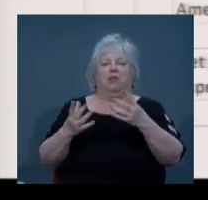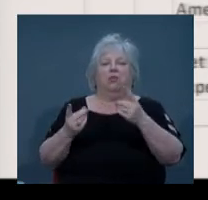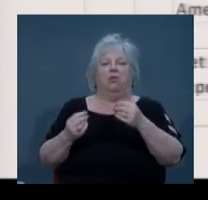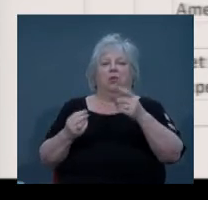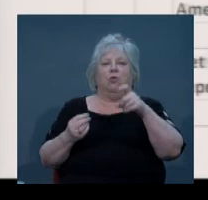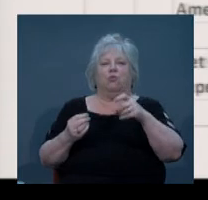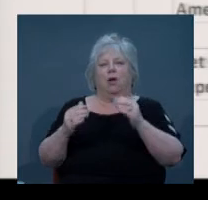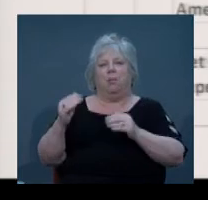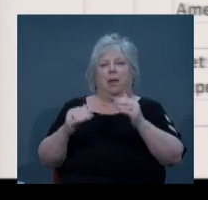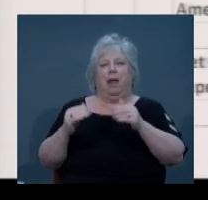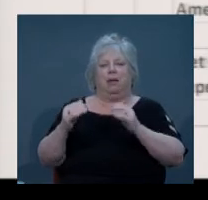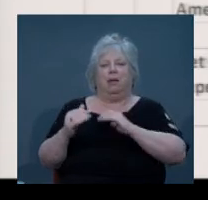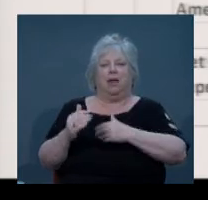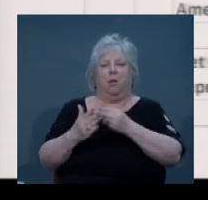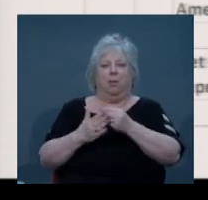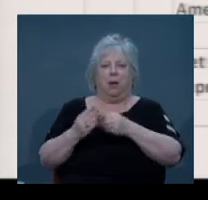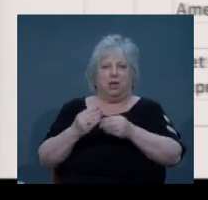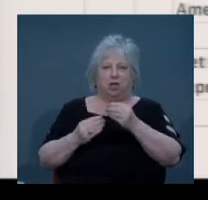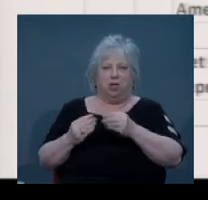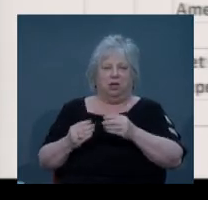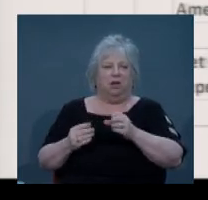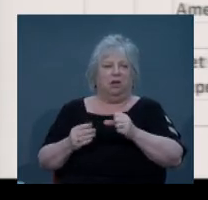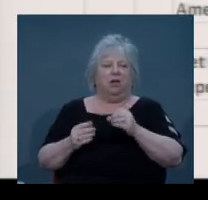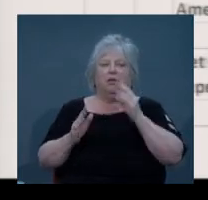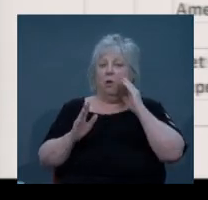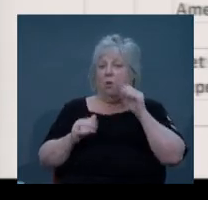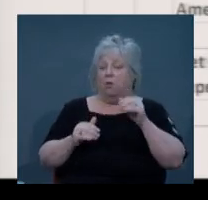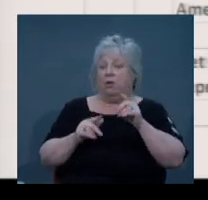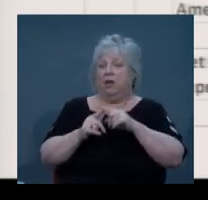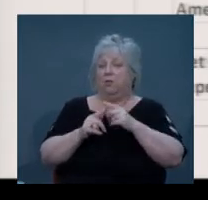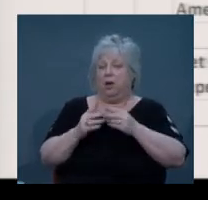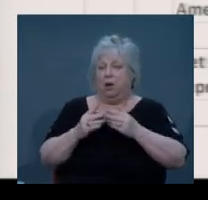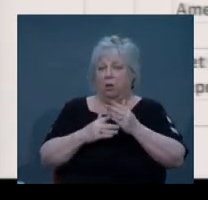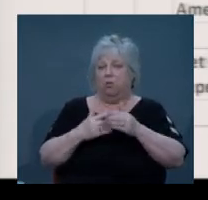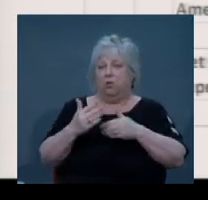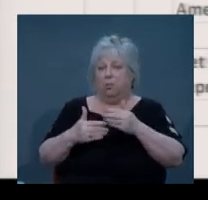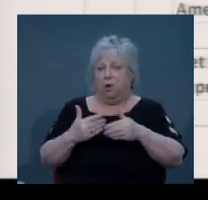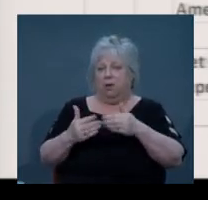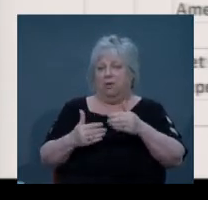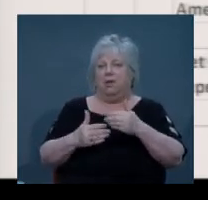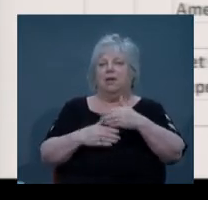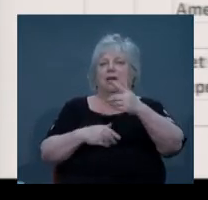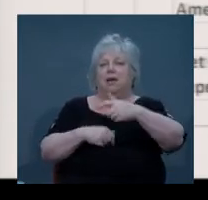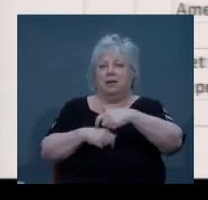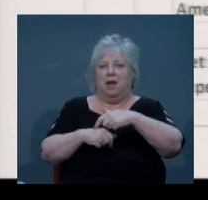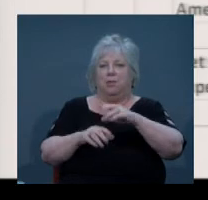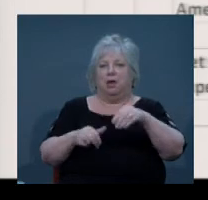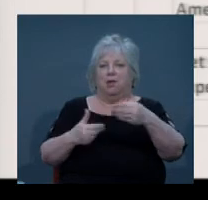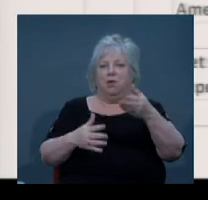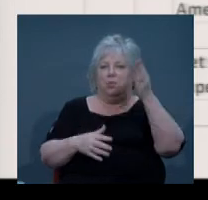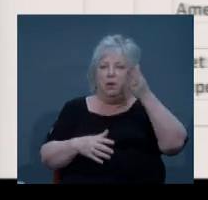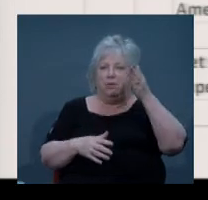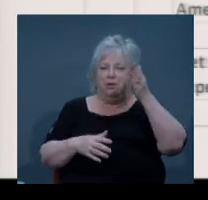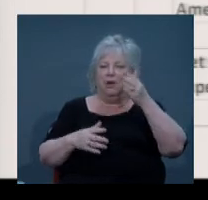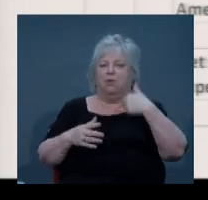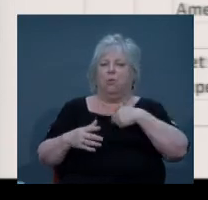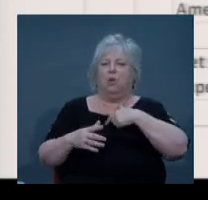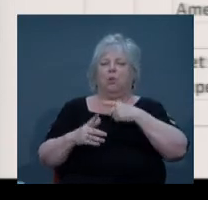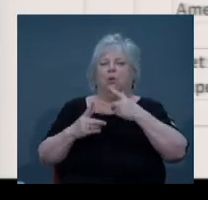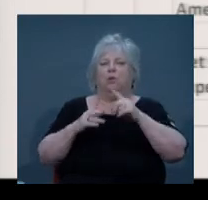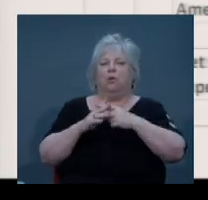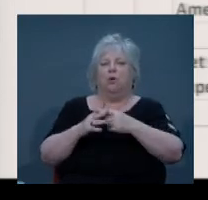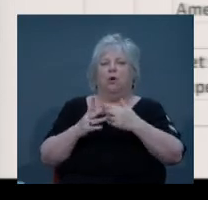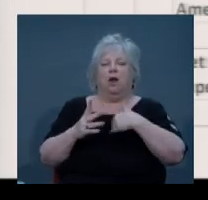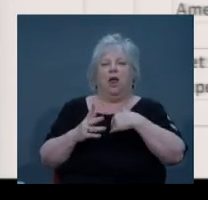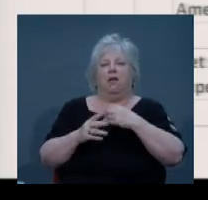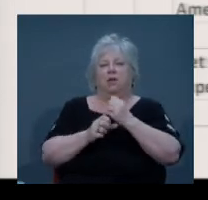budget. So hopefully, as we move through this process, the next time I give you a presentation, we'll start having firmed up some